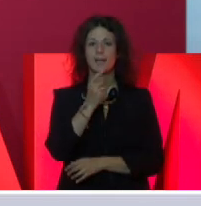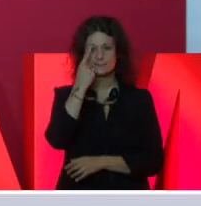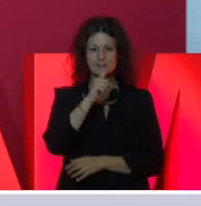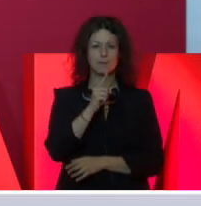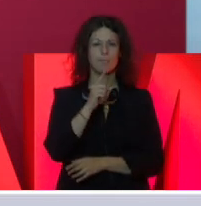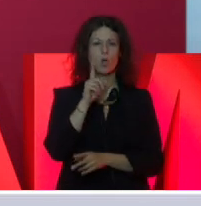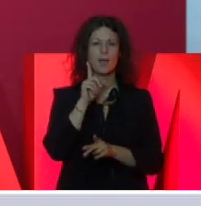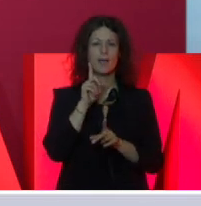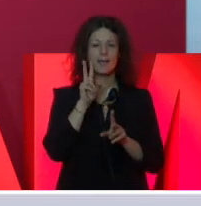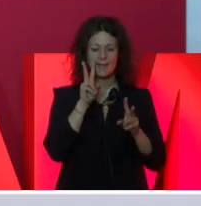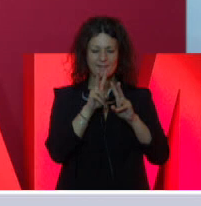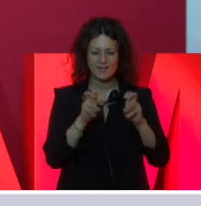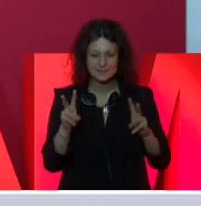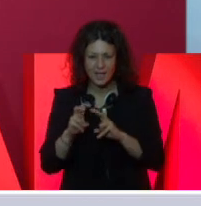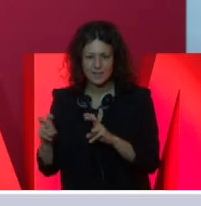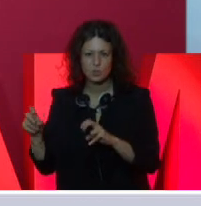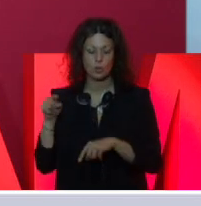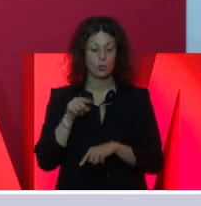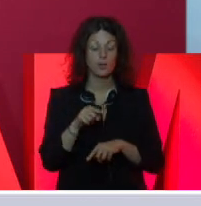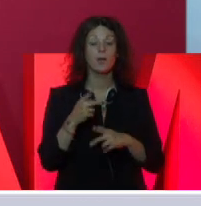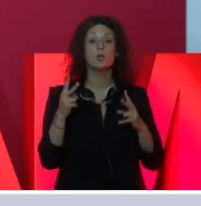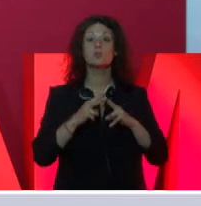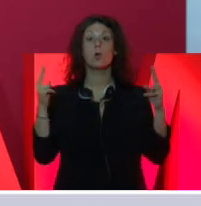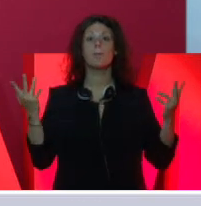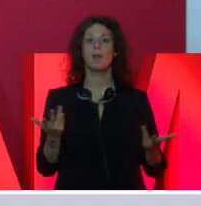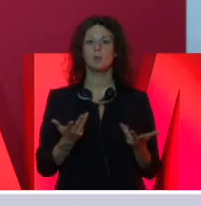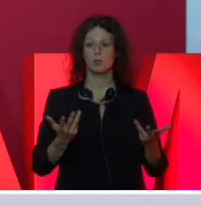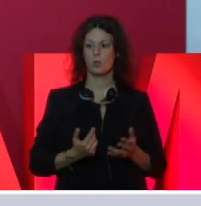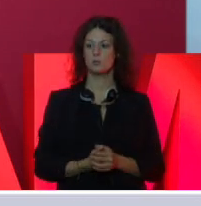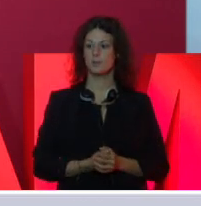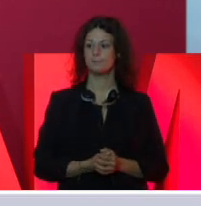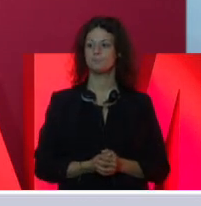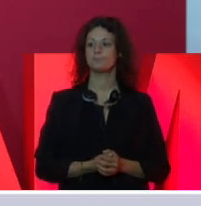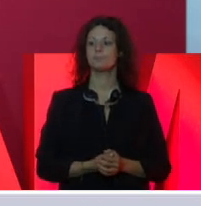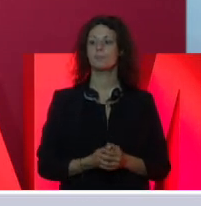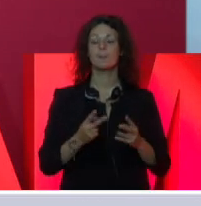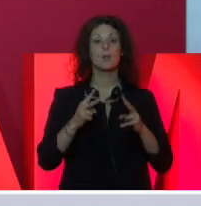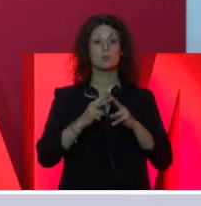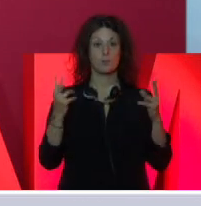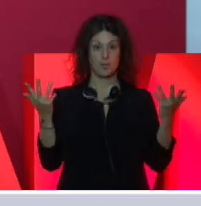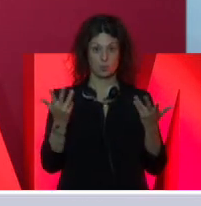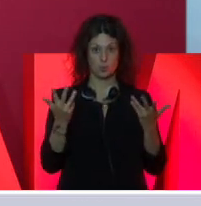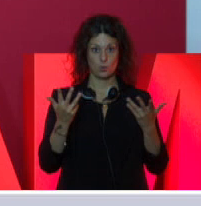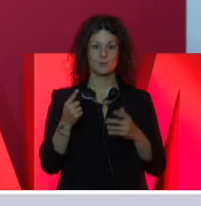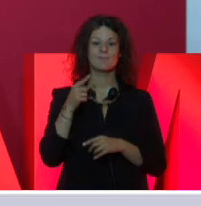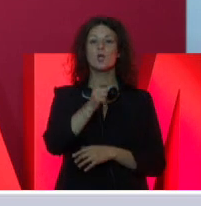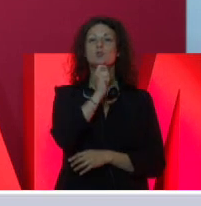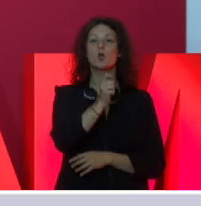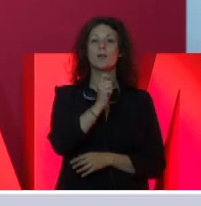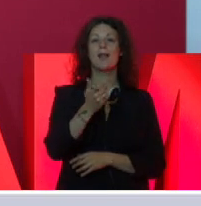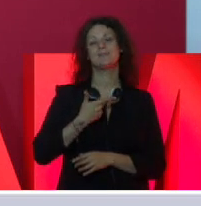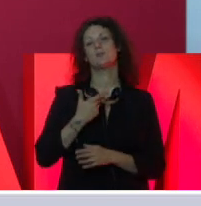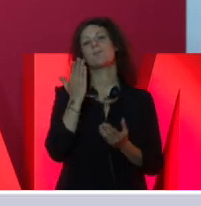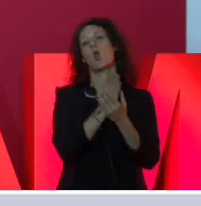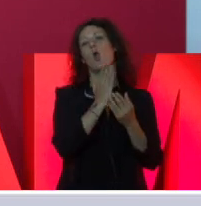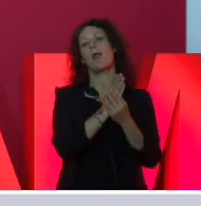of ProPublica.org. This is the title of their article. They analyzed many